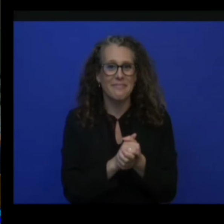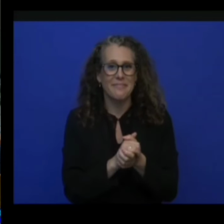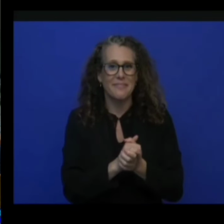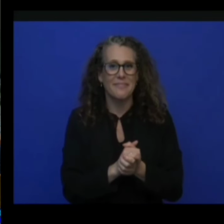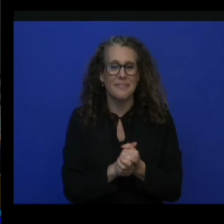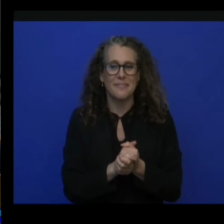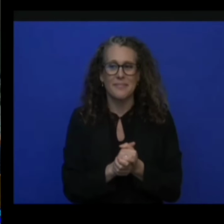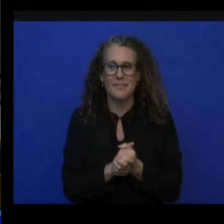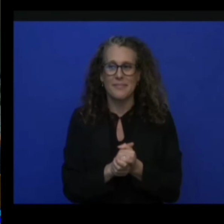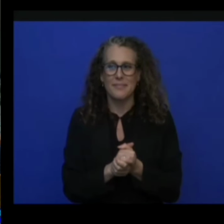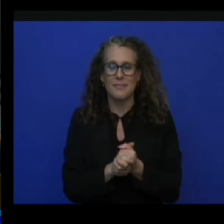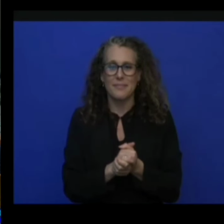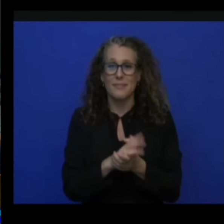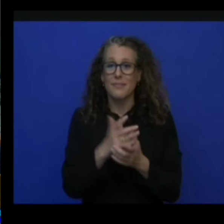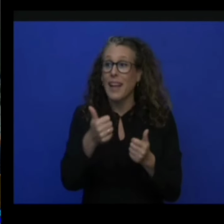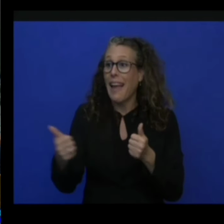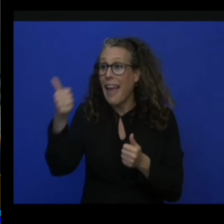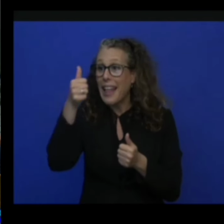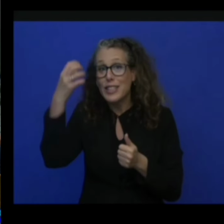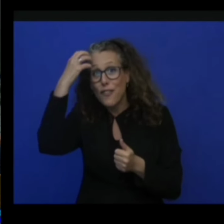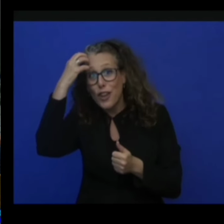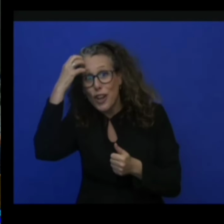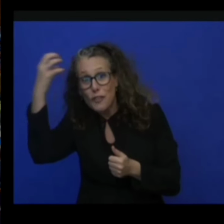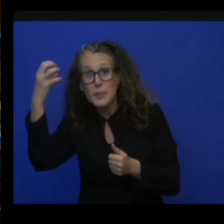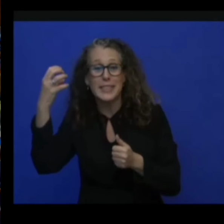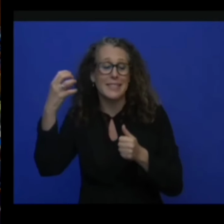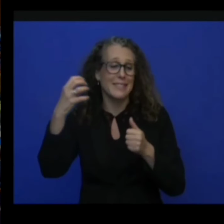excellencies, heads of state and government,